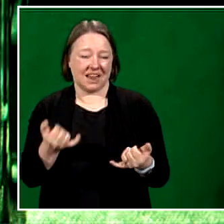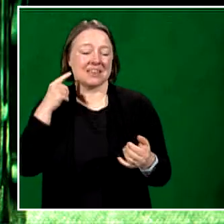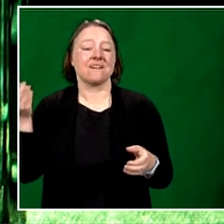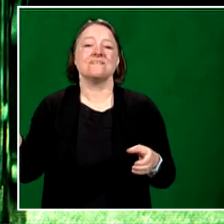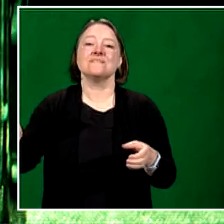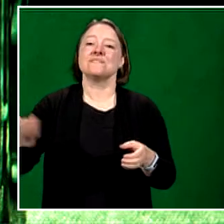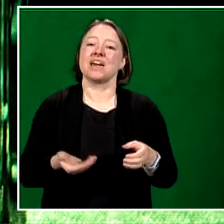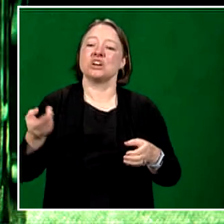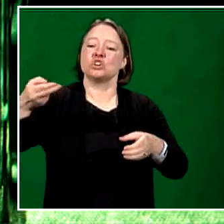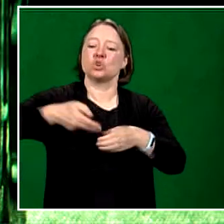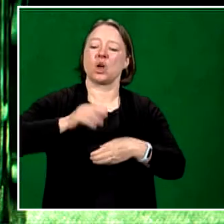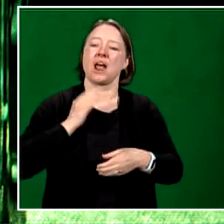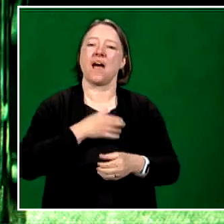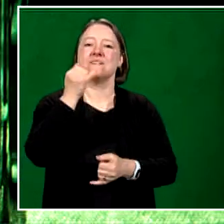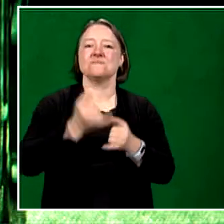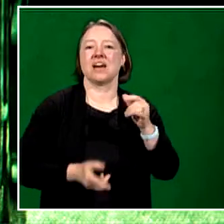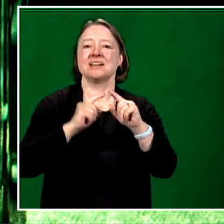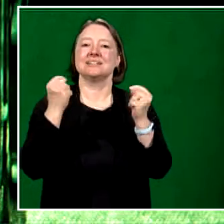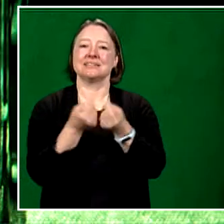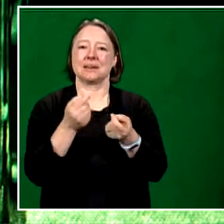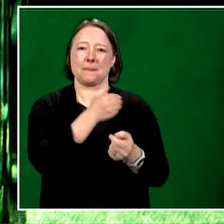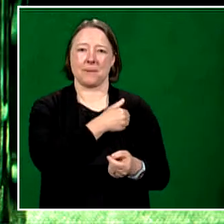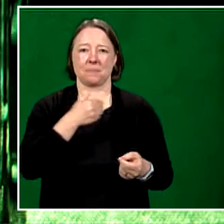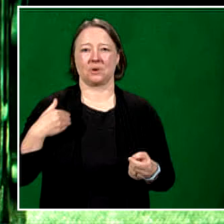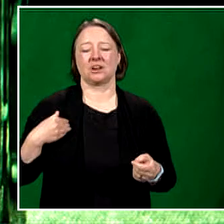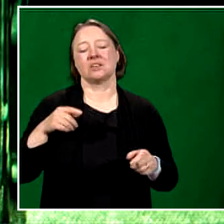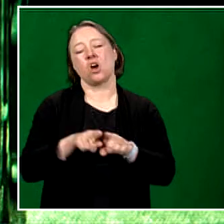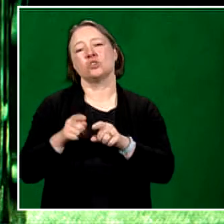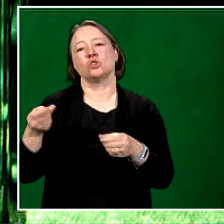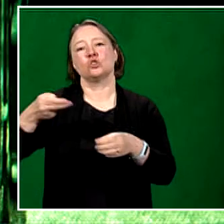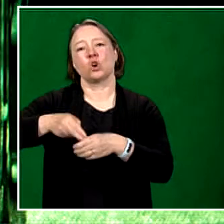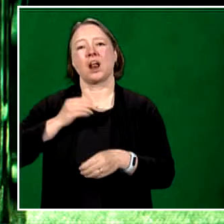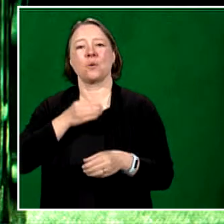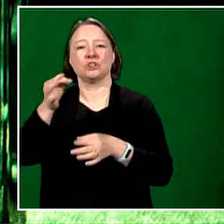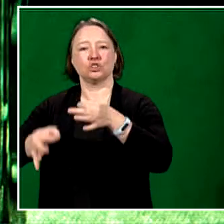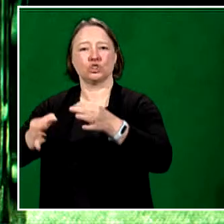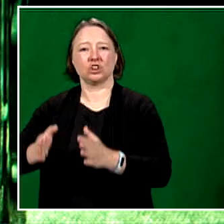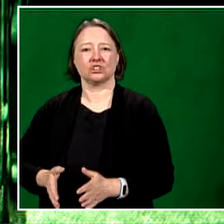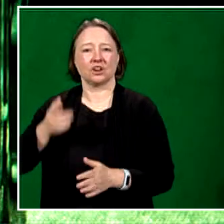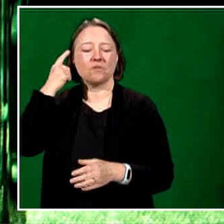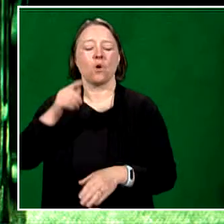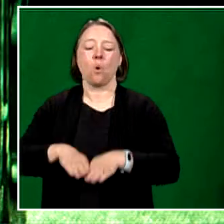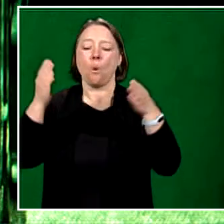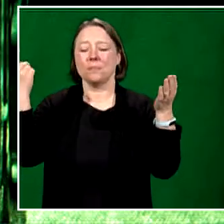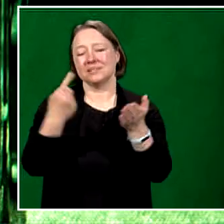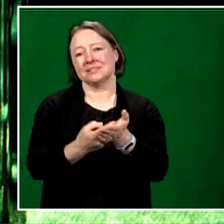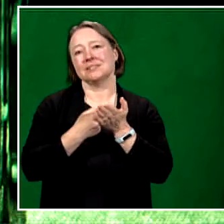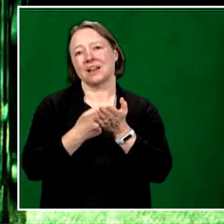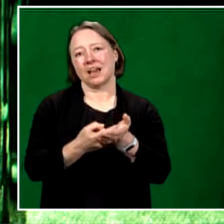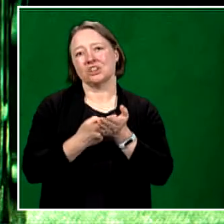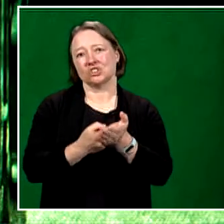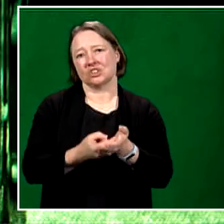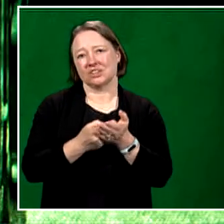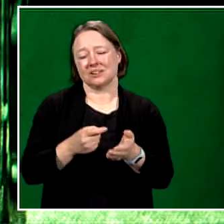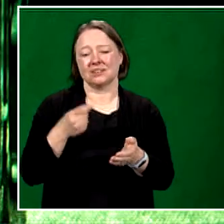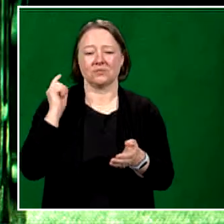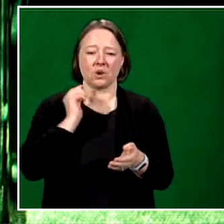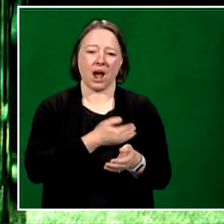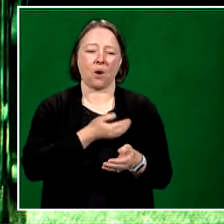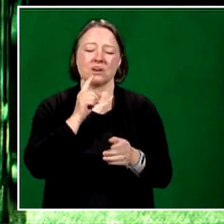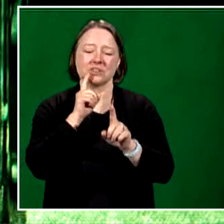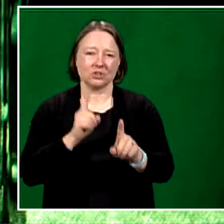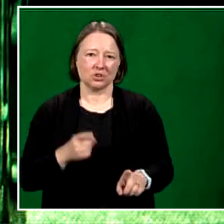to join our finalist team members and our judges for an open discussion recapping our solutions